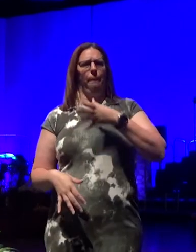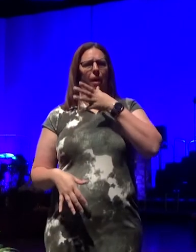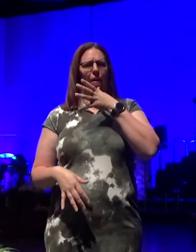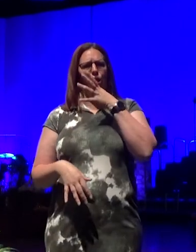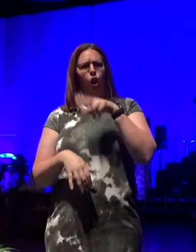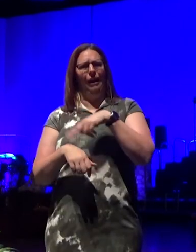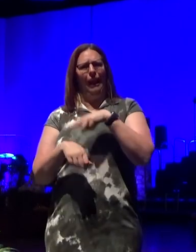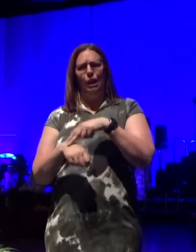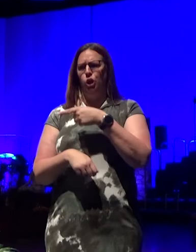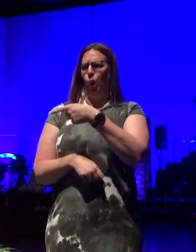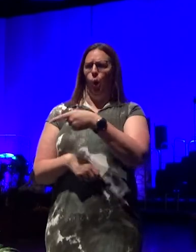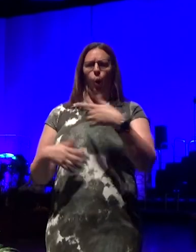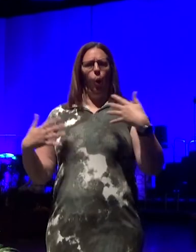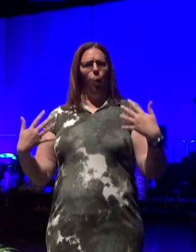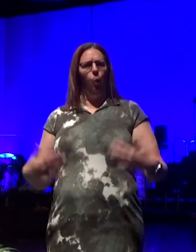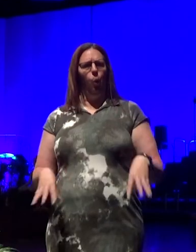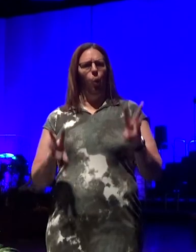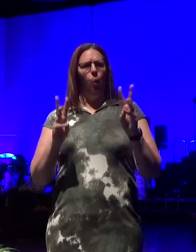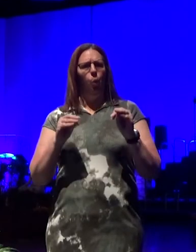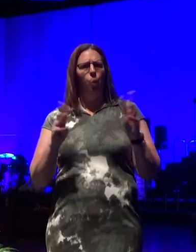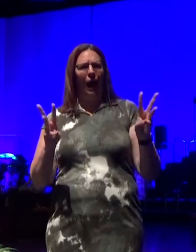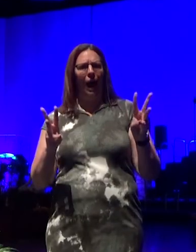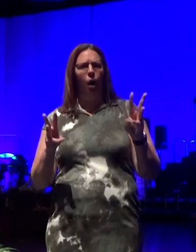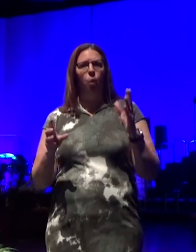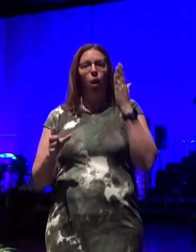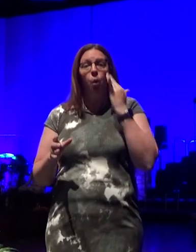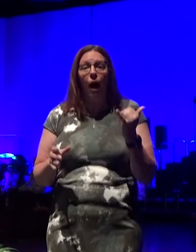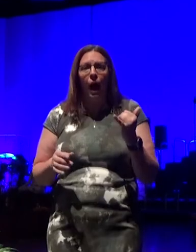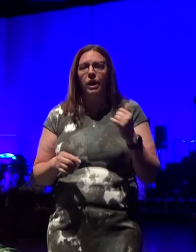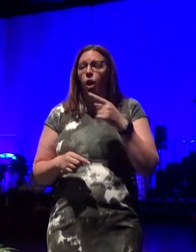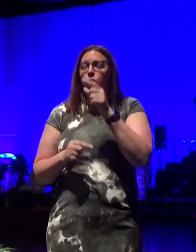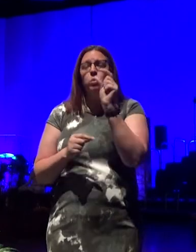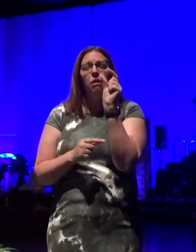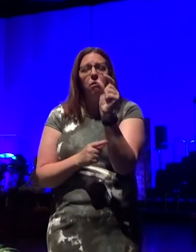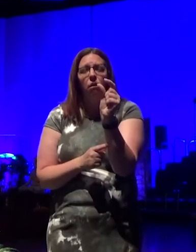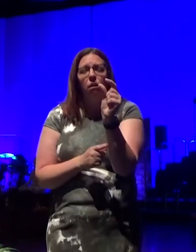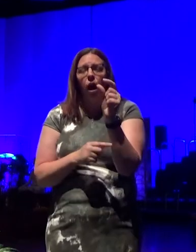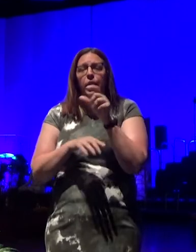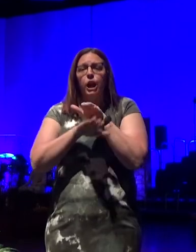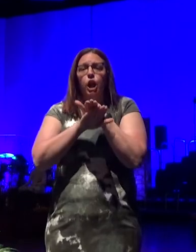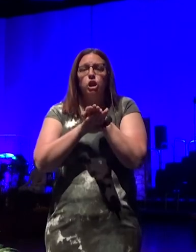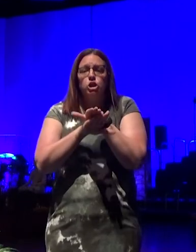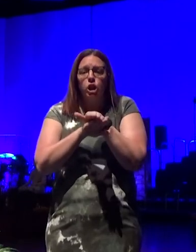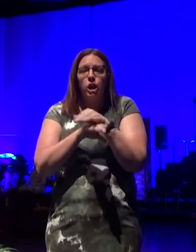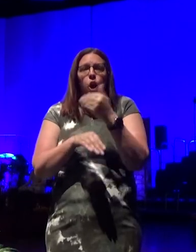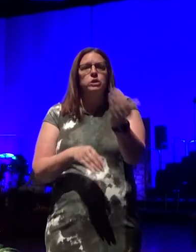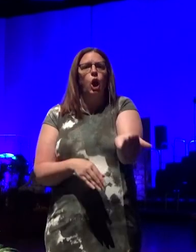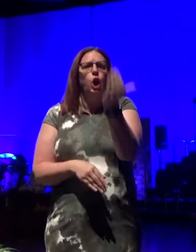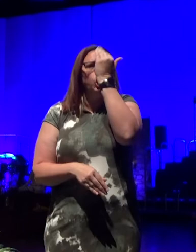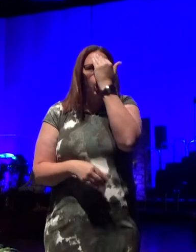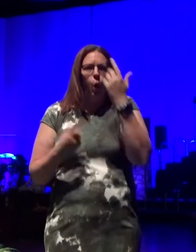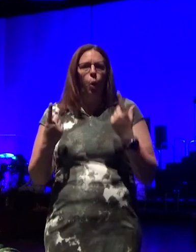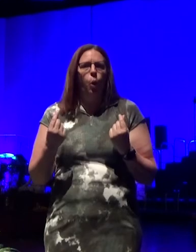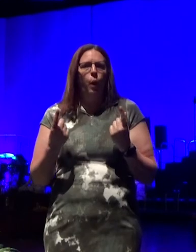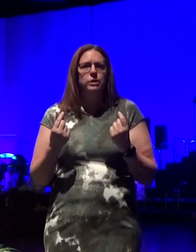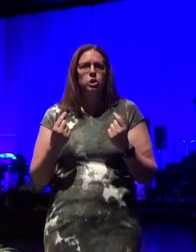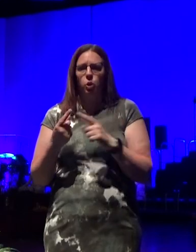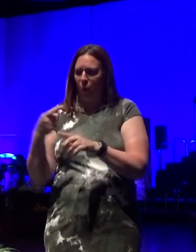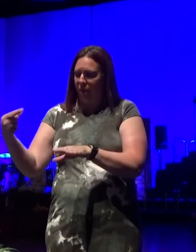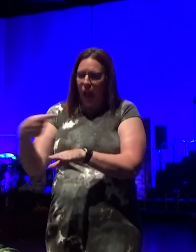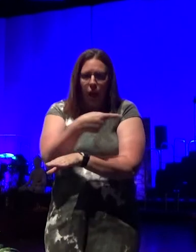these little turtles knows just what to do to head towards the water. None get